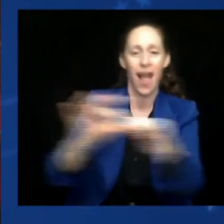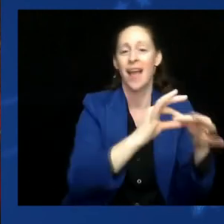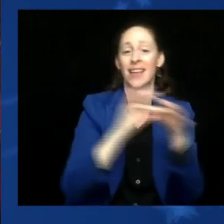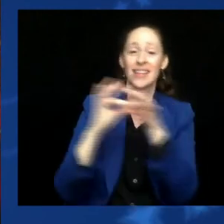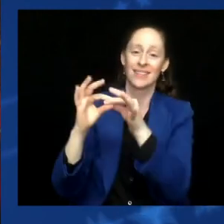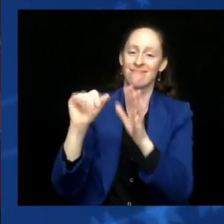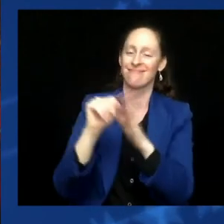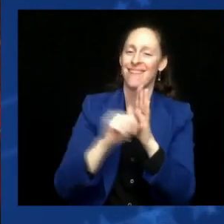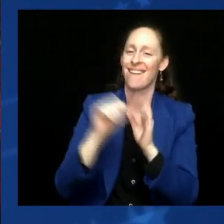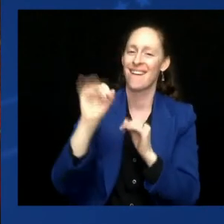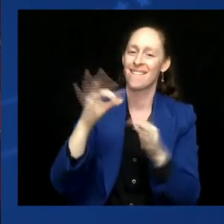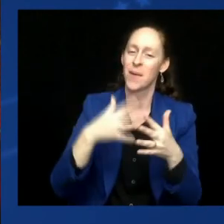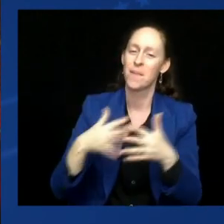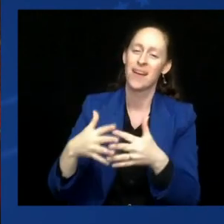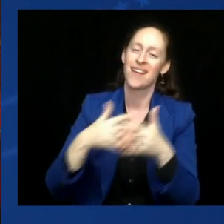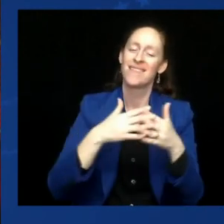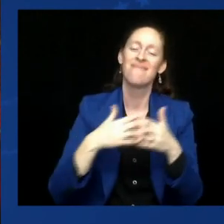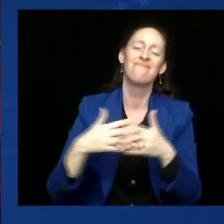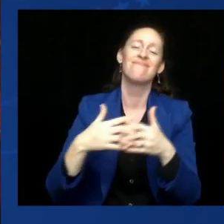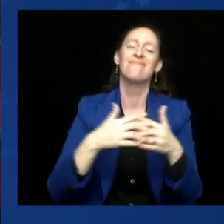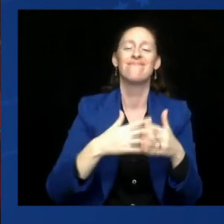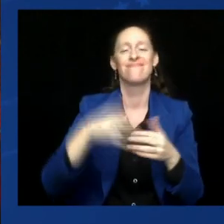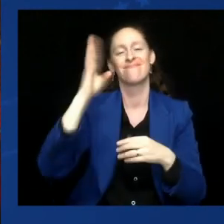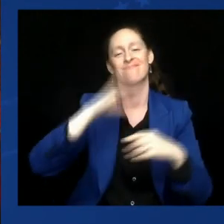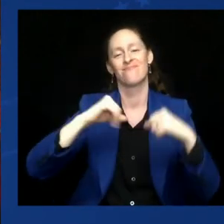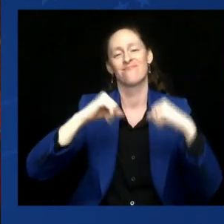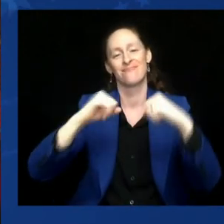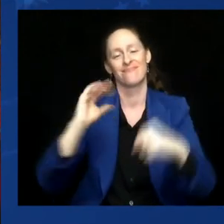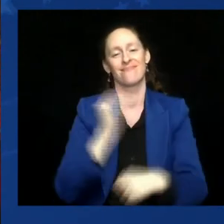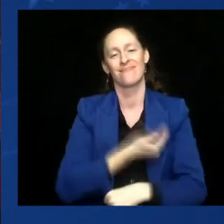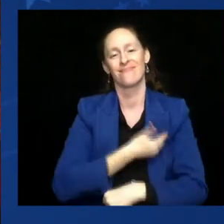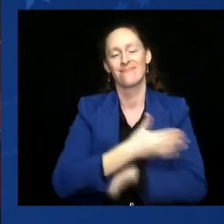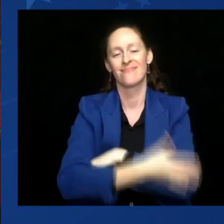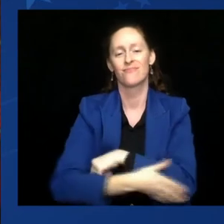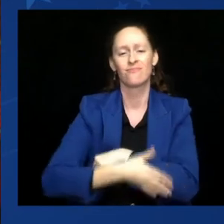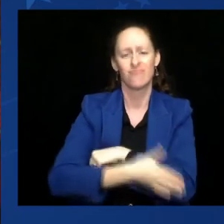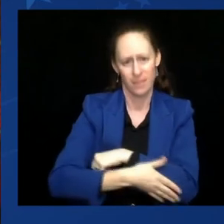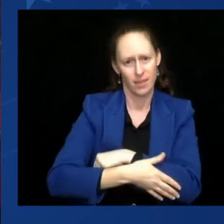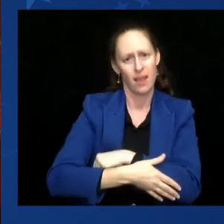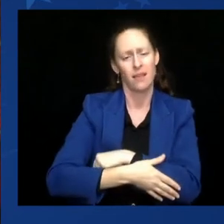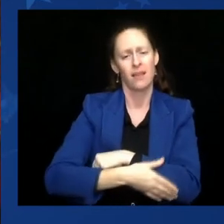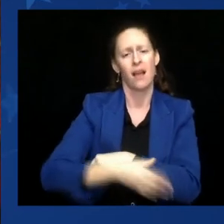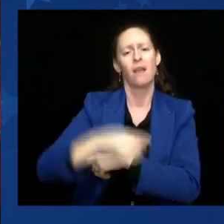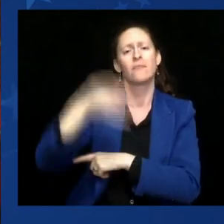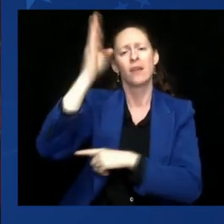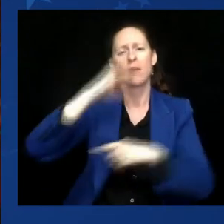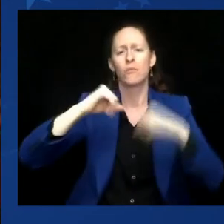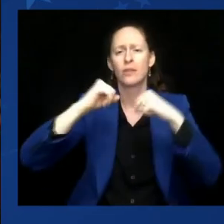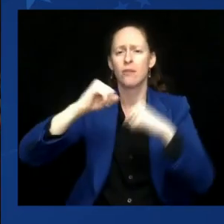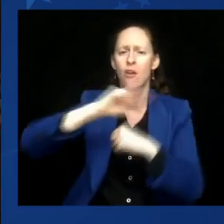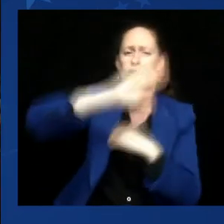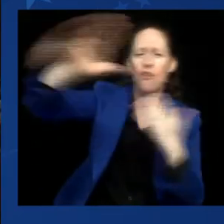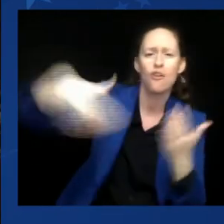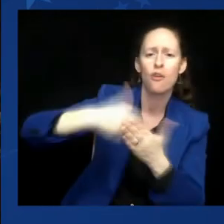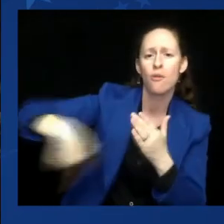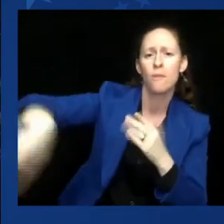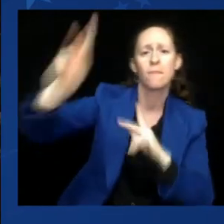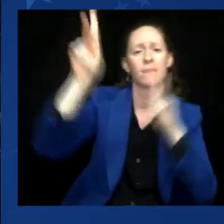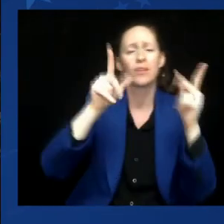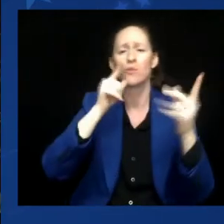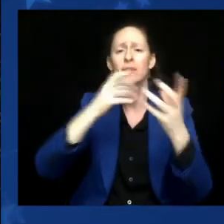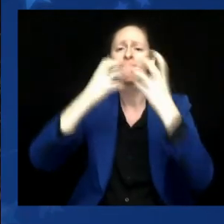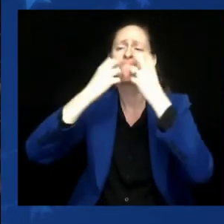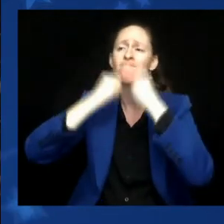may God protect all those who stand watch over our democracy. God bless you all. Democracy. Thank you.